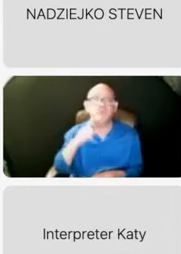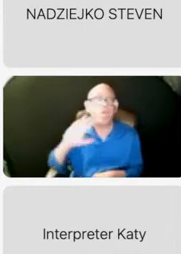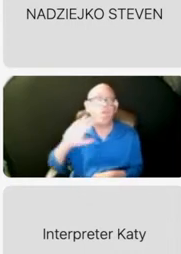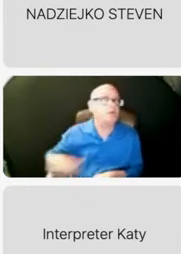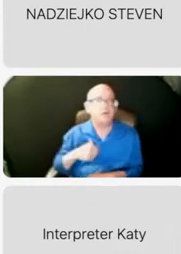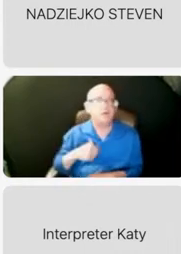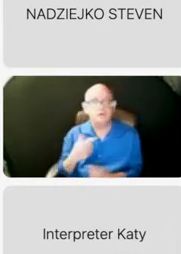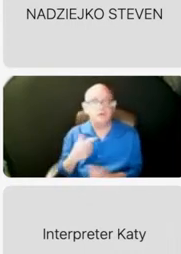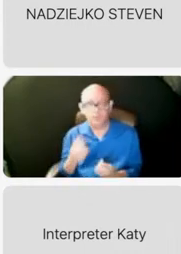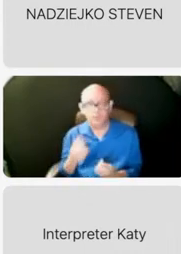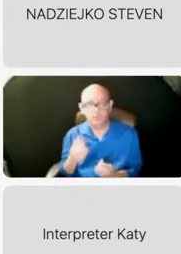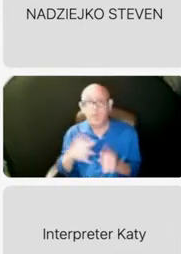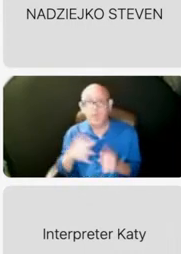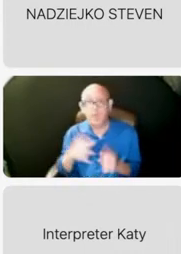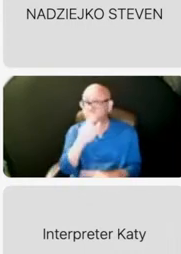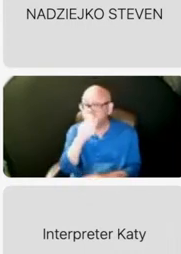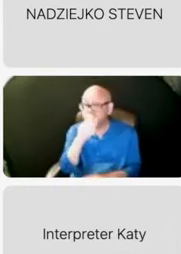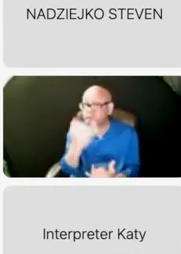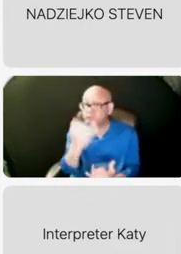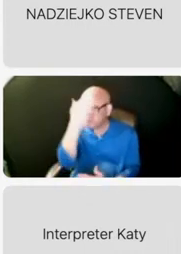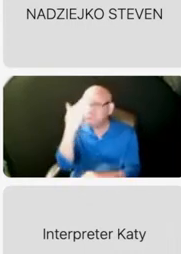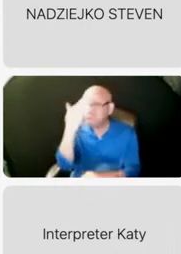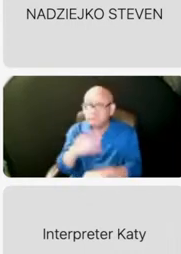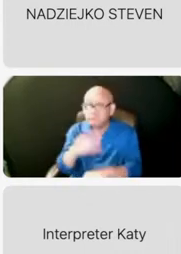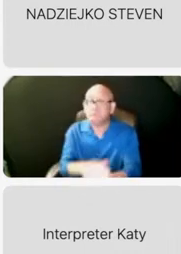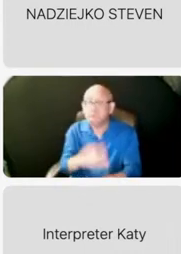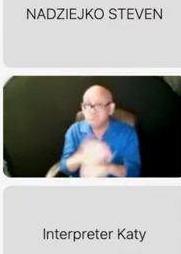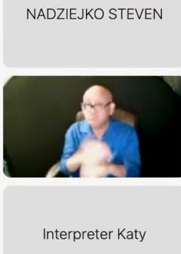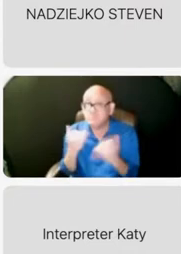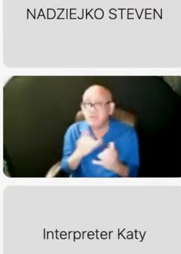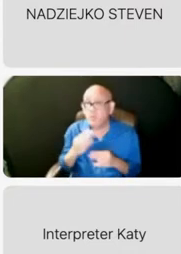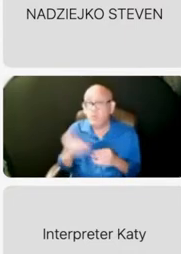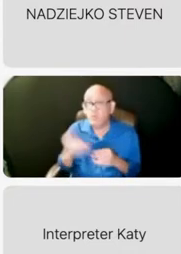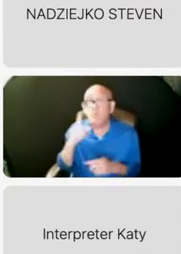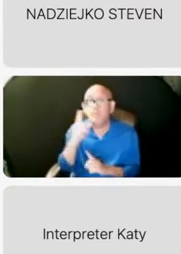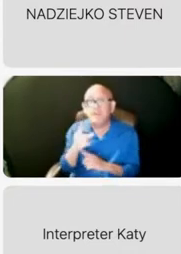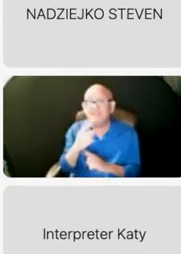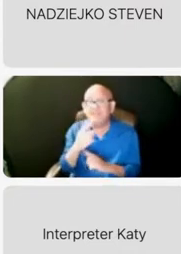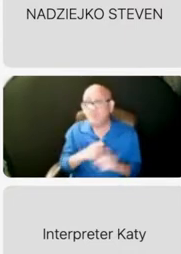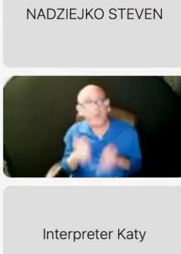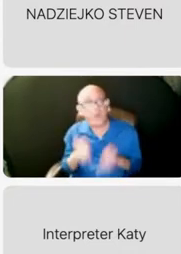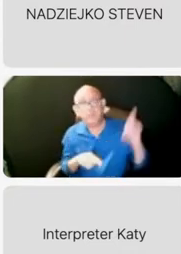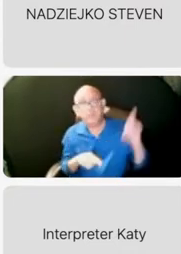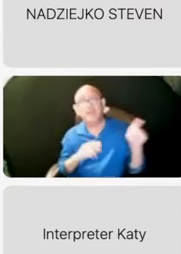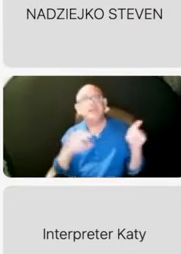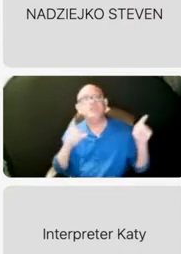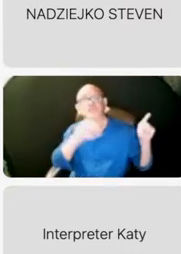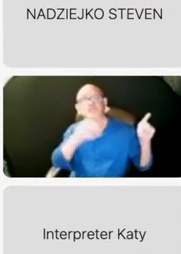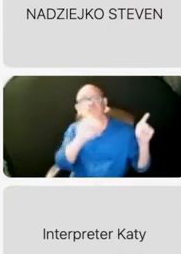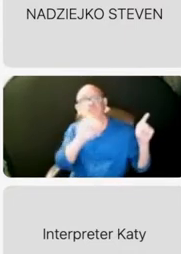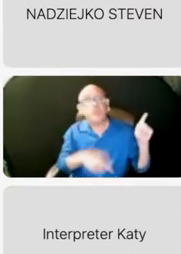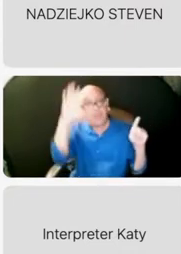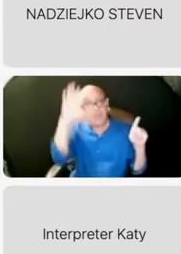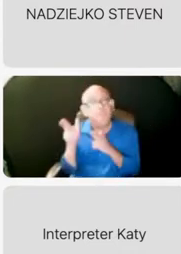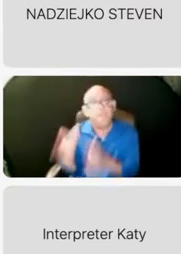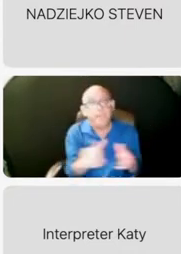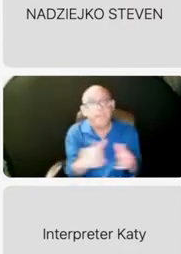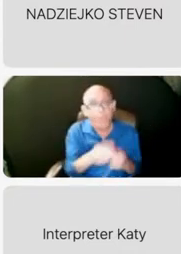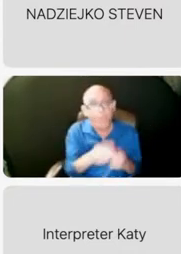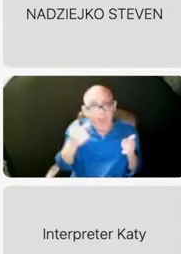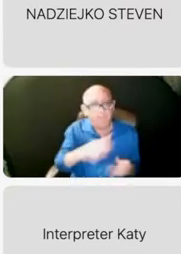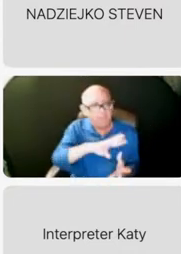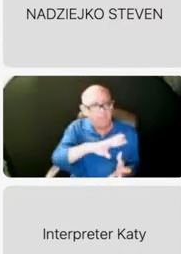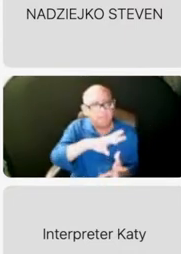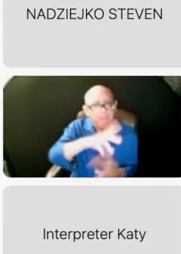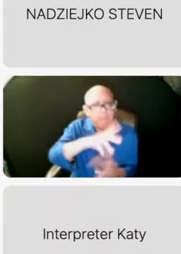it today with only just over a minute to talk is what happened in north detroit with that boy shooting in the pandemonium that took across that high school i think is going to